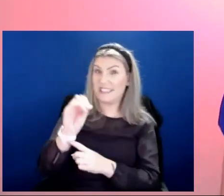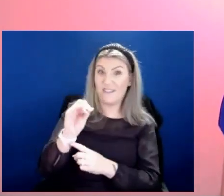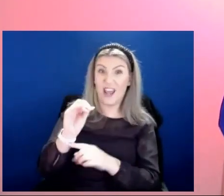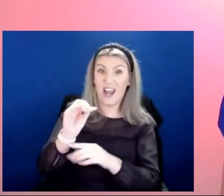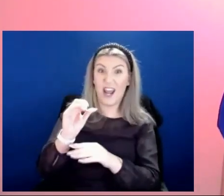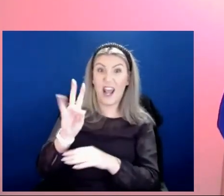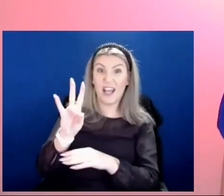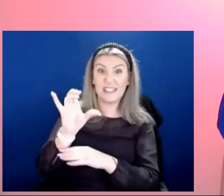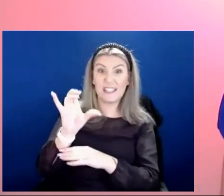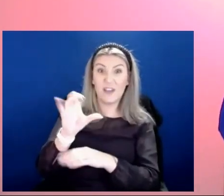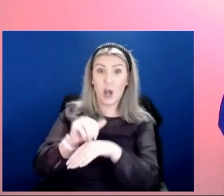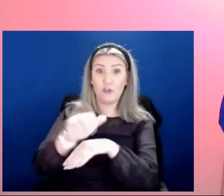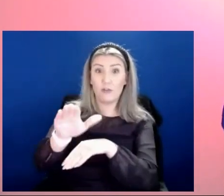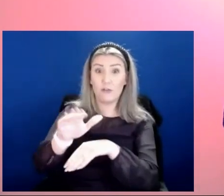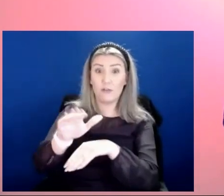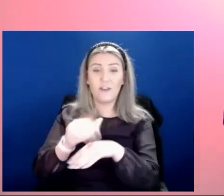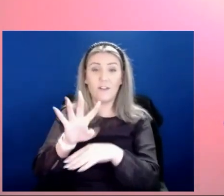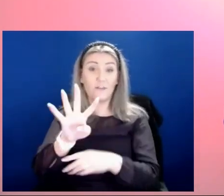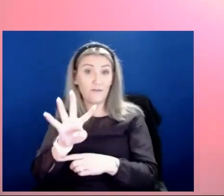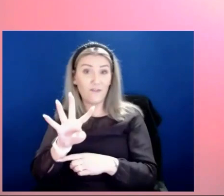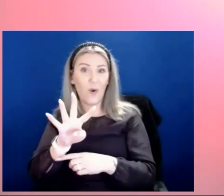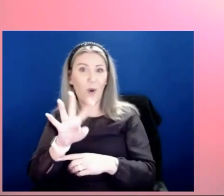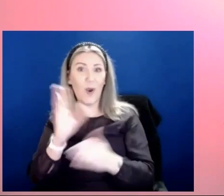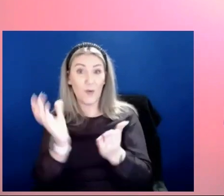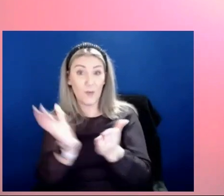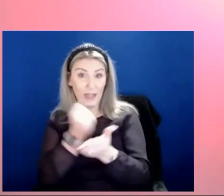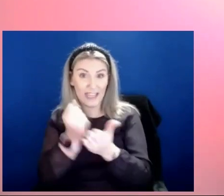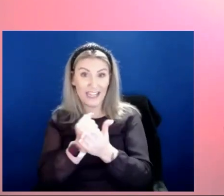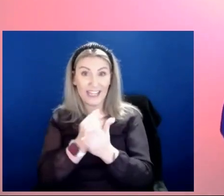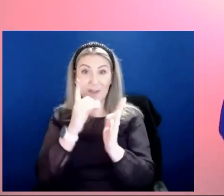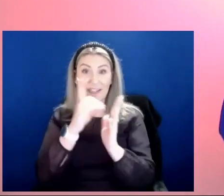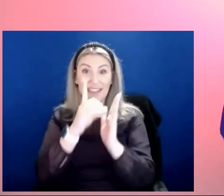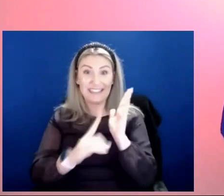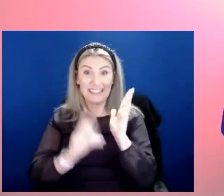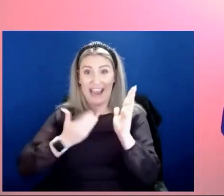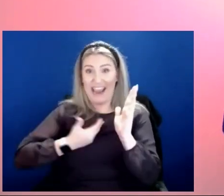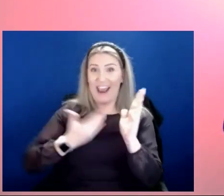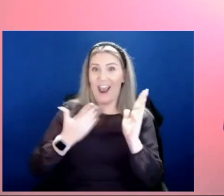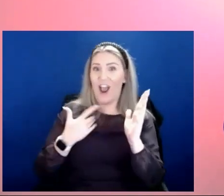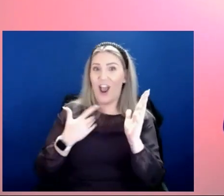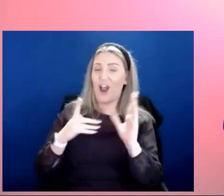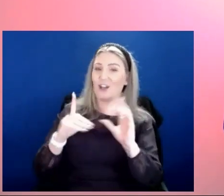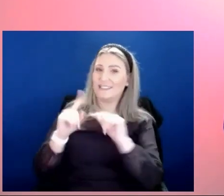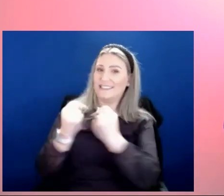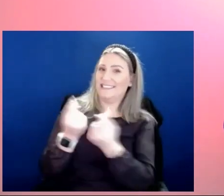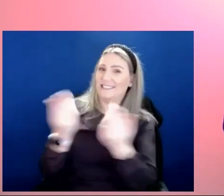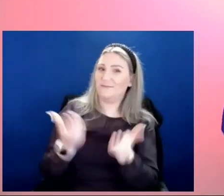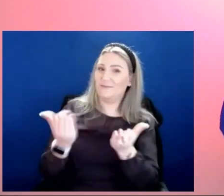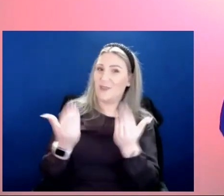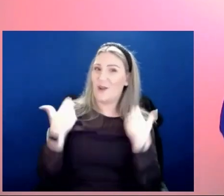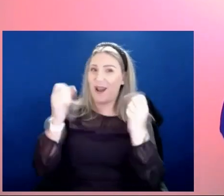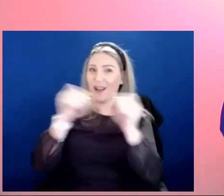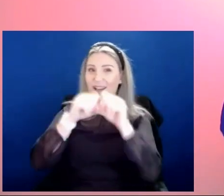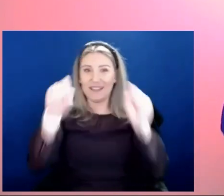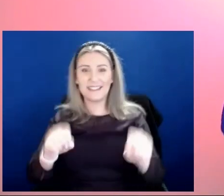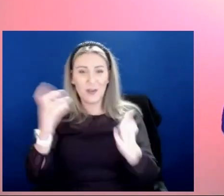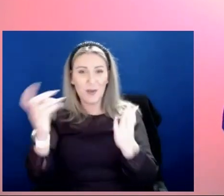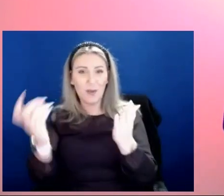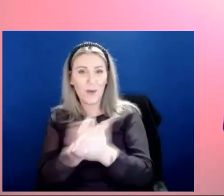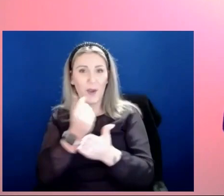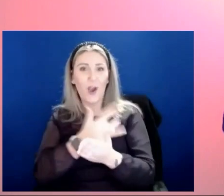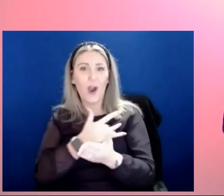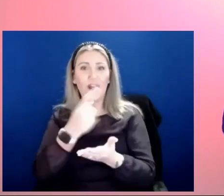those winning hearts were designed by our teammates here at the health system. So we want to give you a peek at the winning heart that art therapist Amy